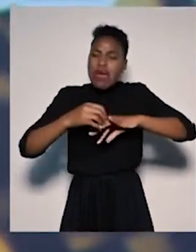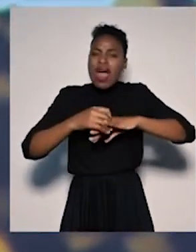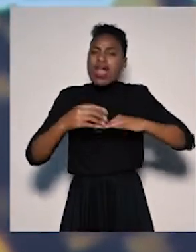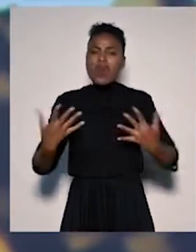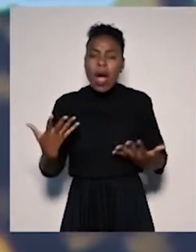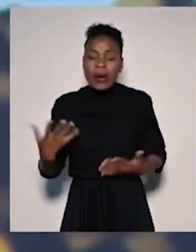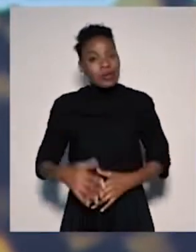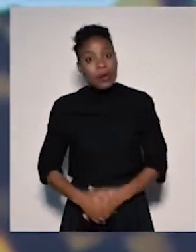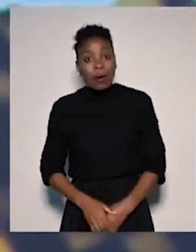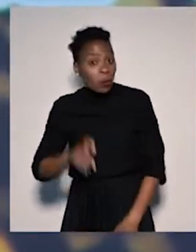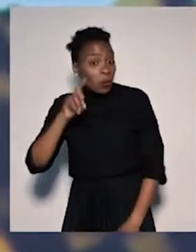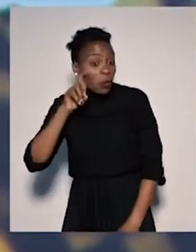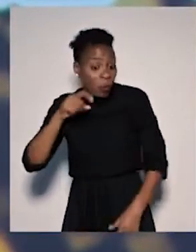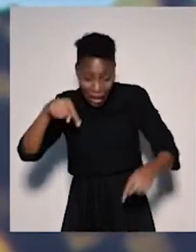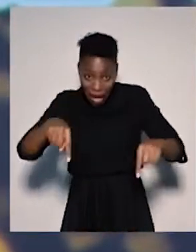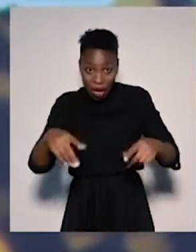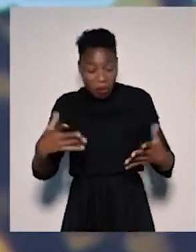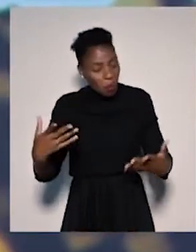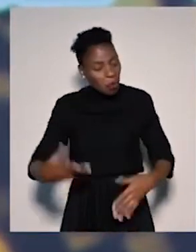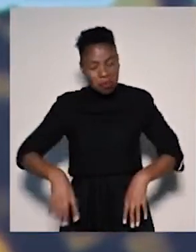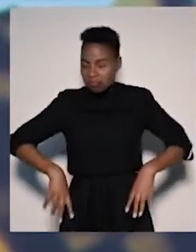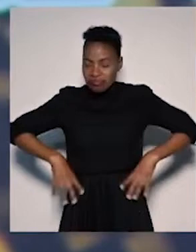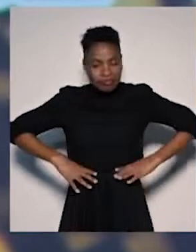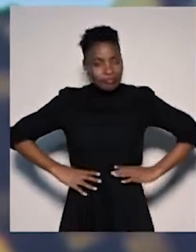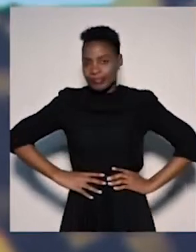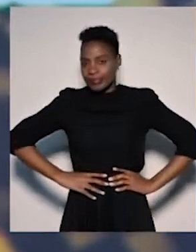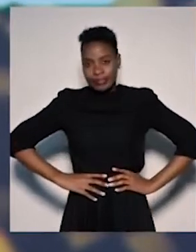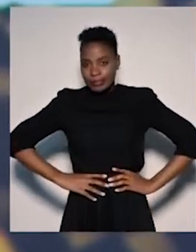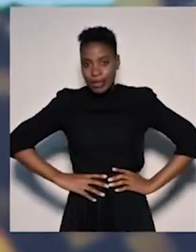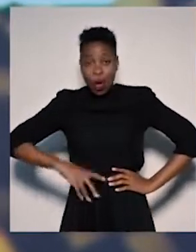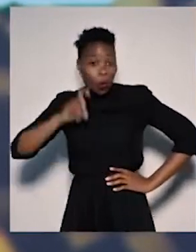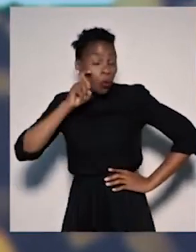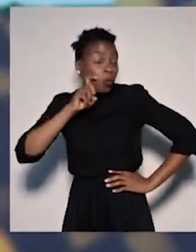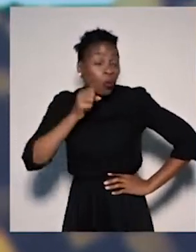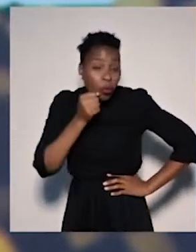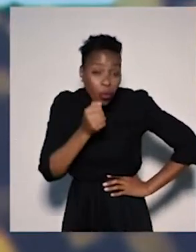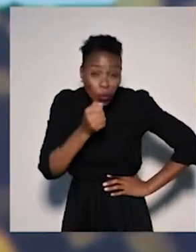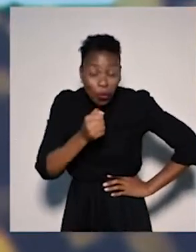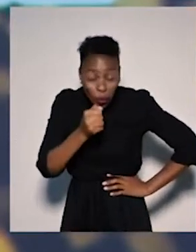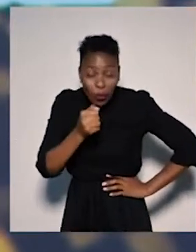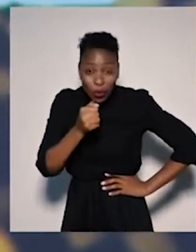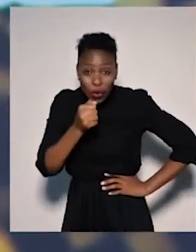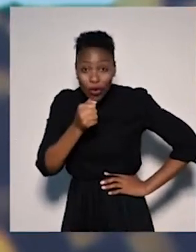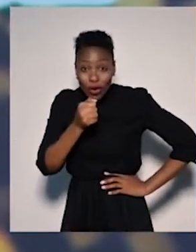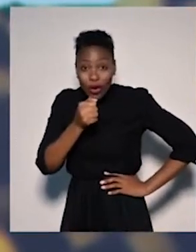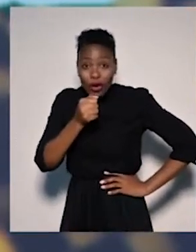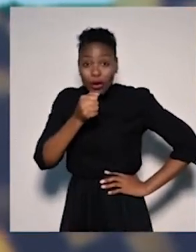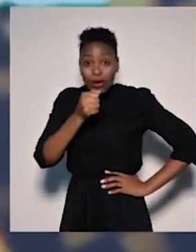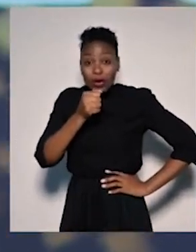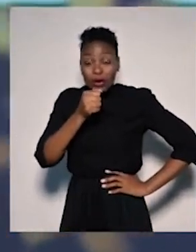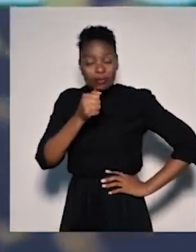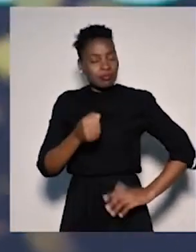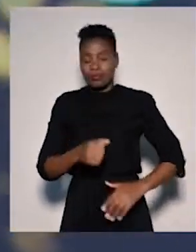You know bokoko baba current ba. Lebo mkulu baba hip hop ba.